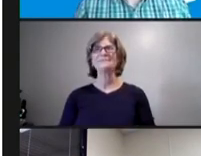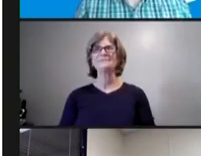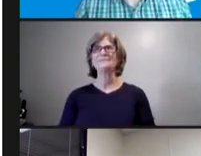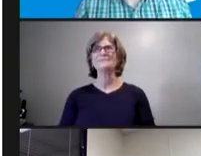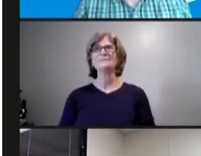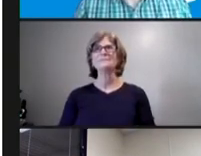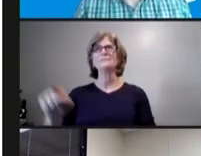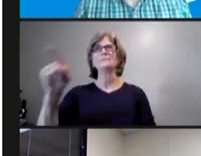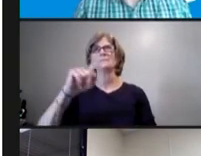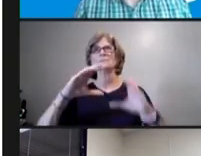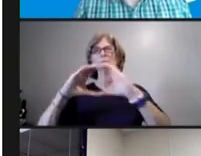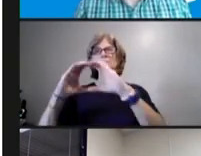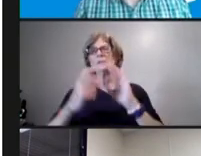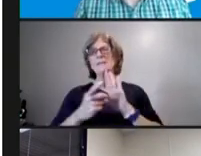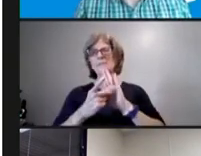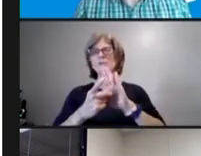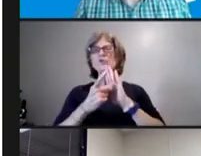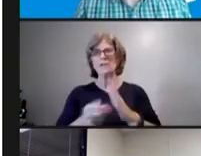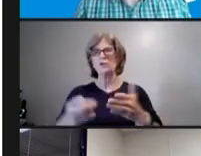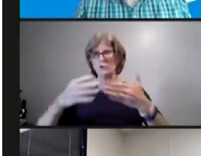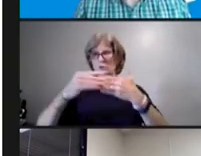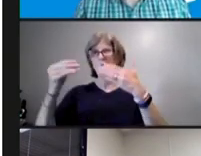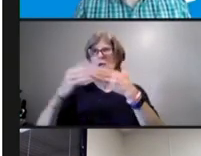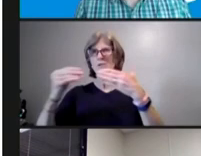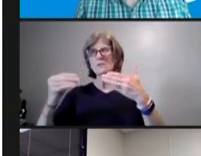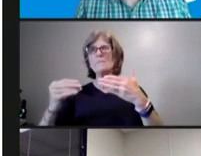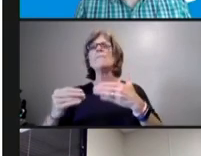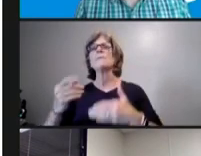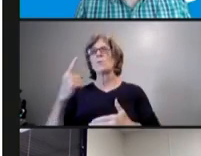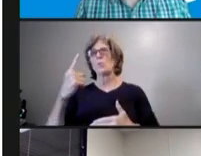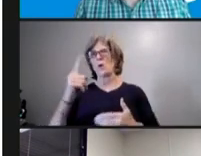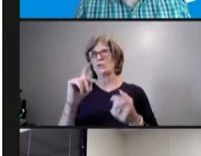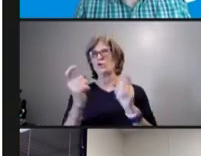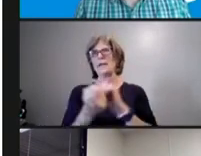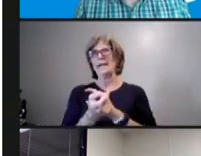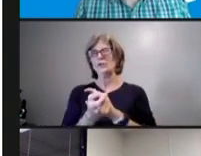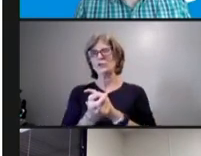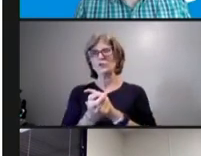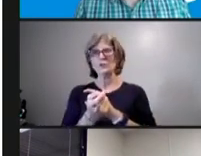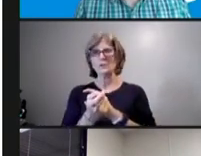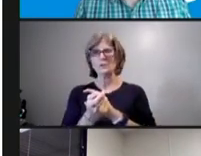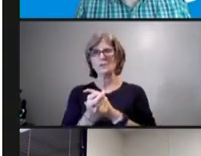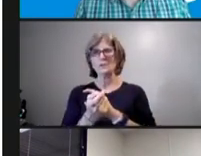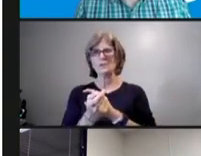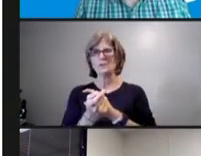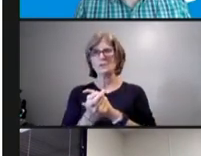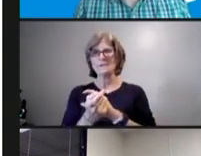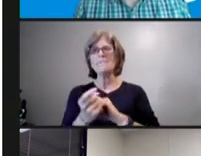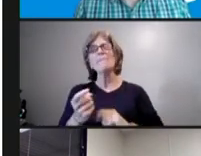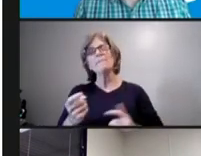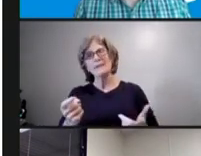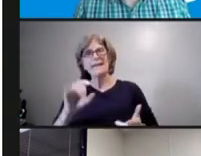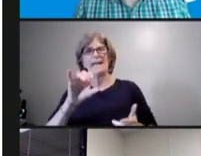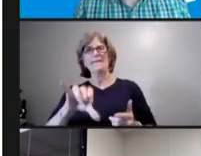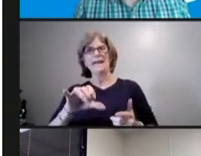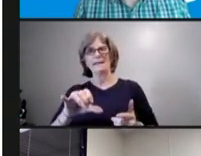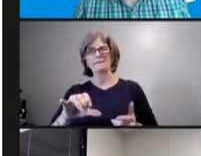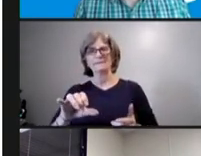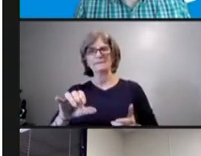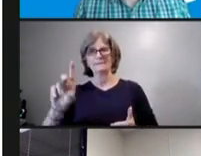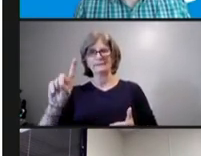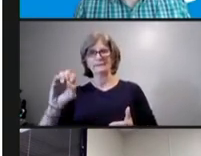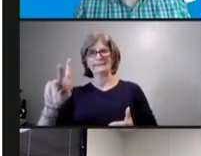And the demonstration dollars, there's only going to be the one change. And again, going back to what Derek had